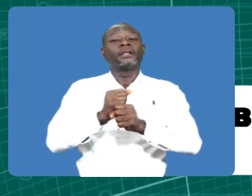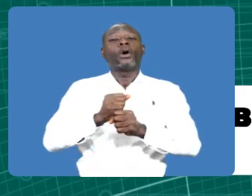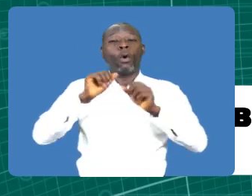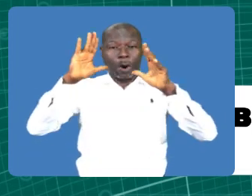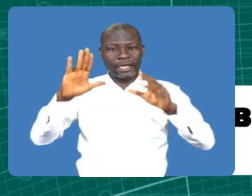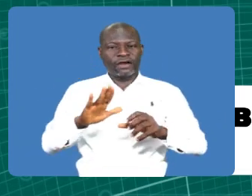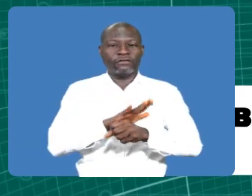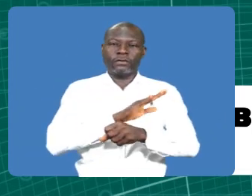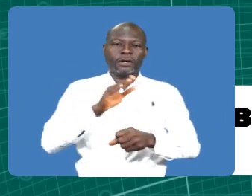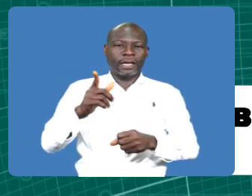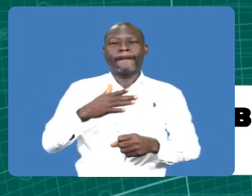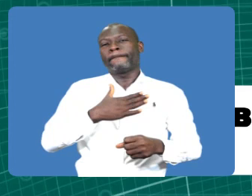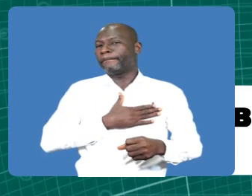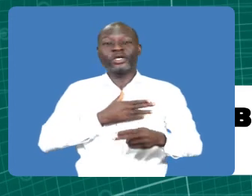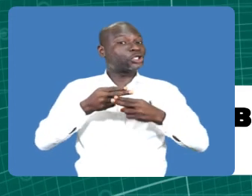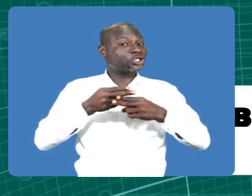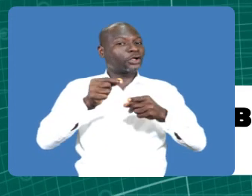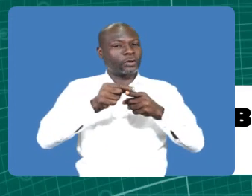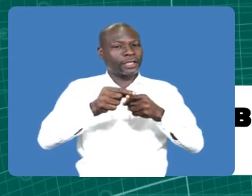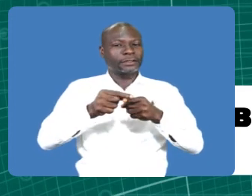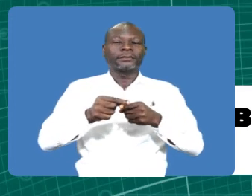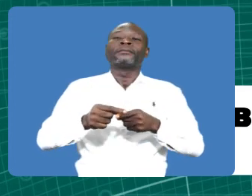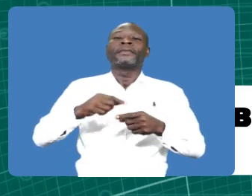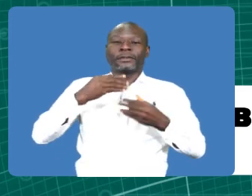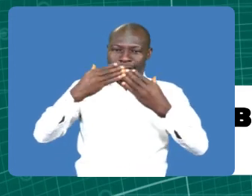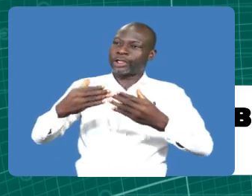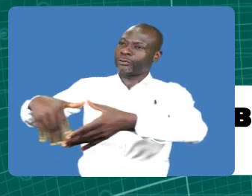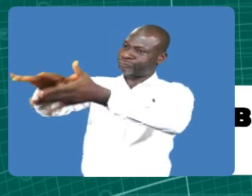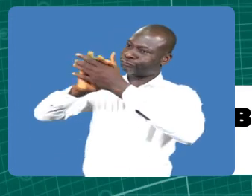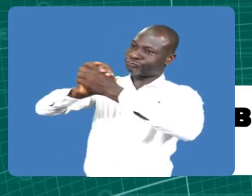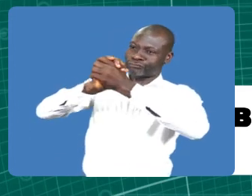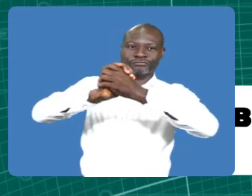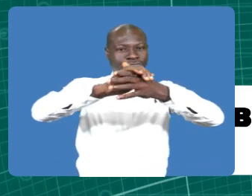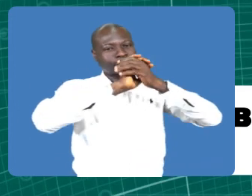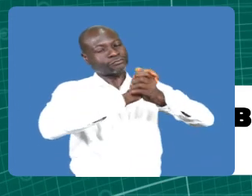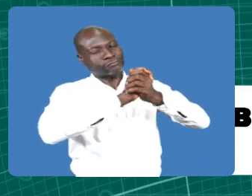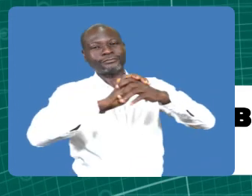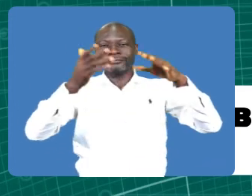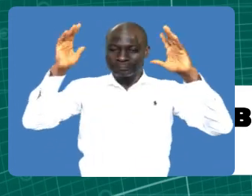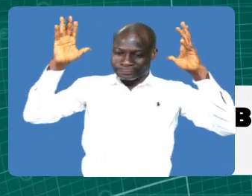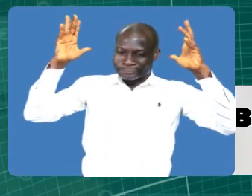making this a wonderful day. I said, my mama Simon Warren. In our hand here. Thank you very much.